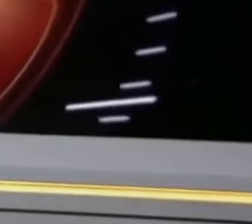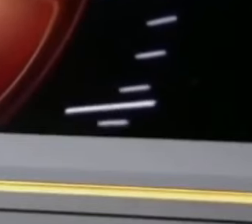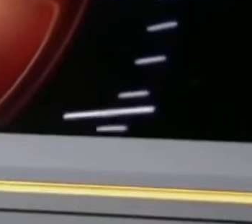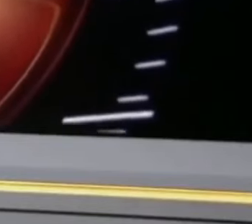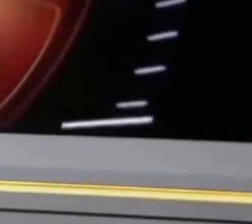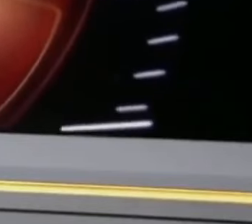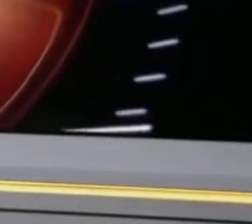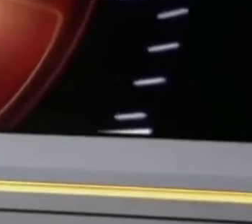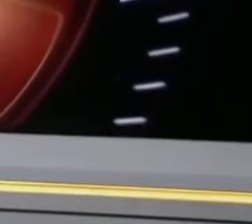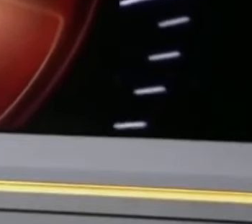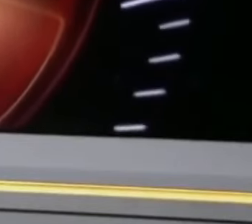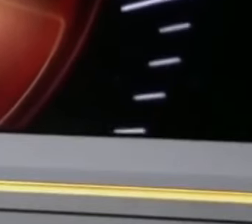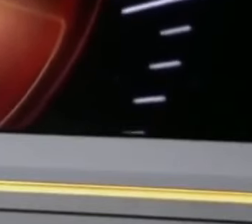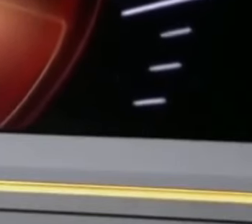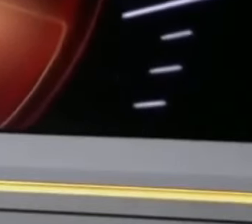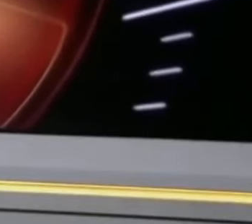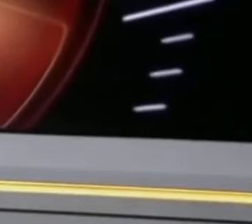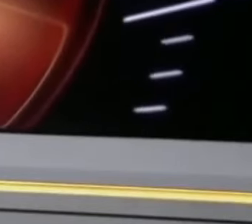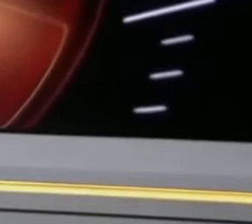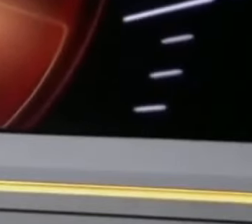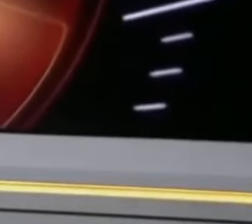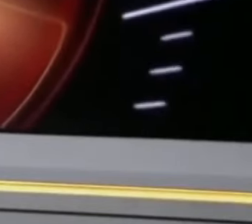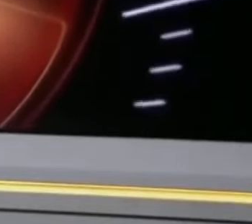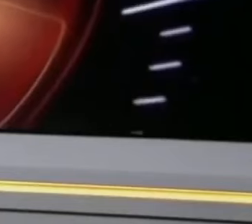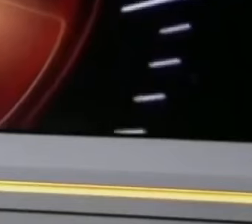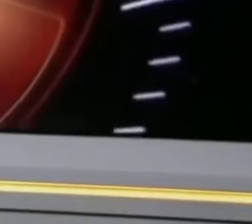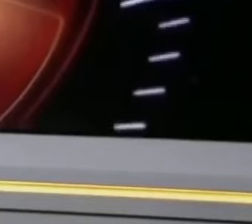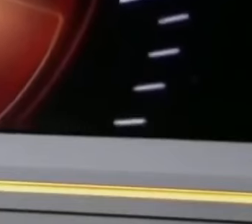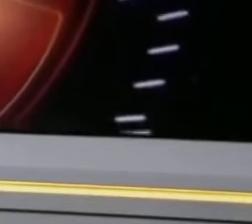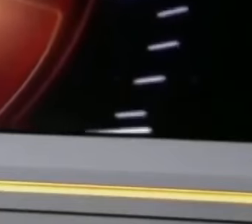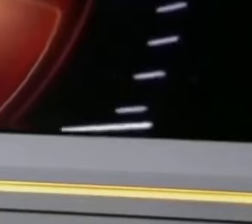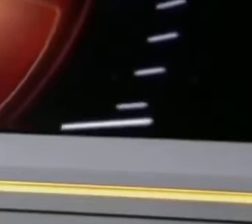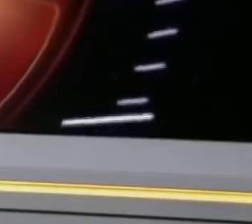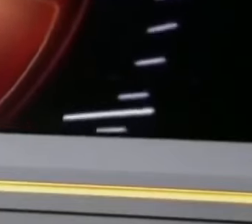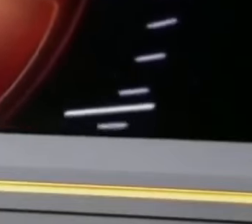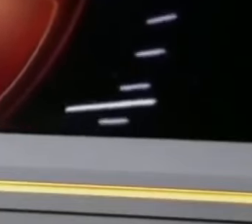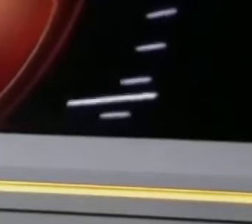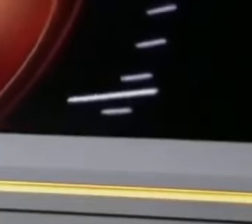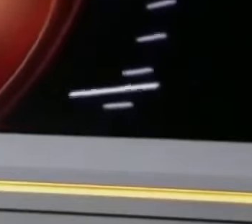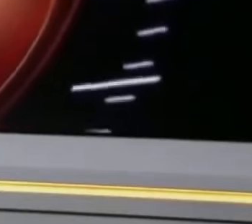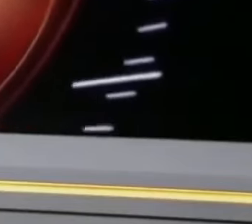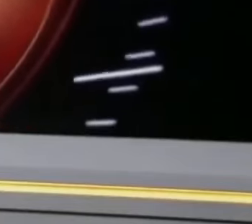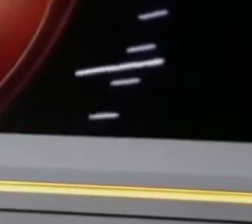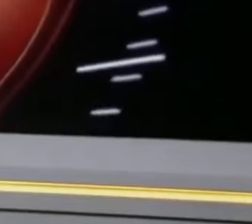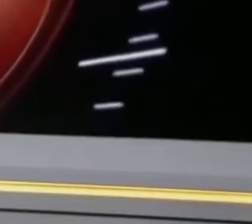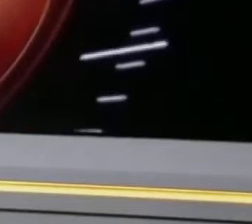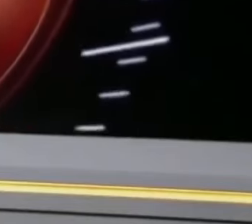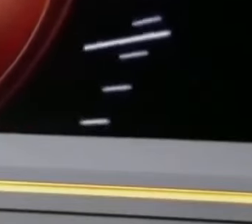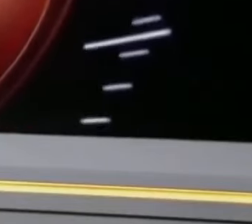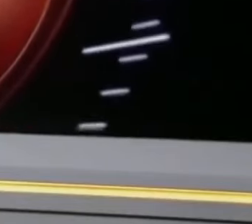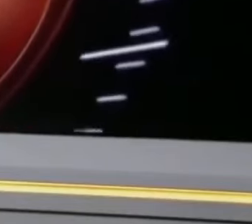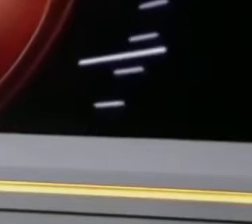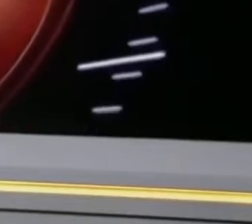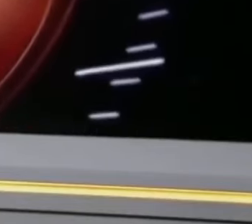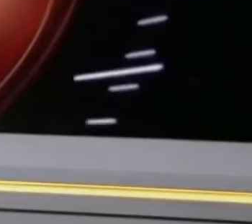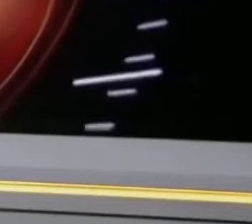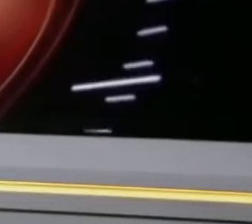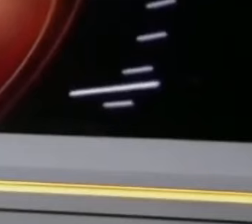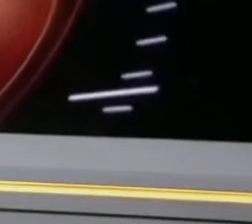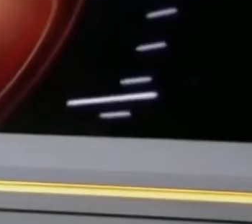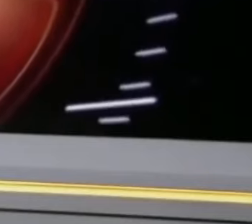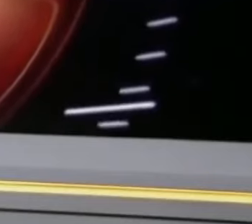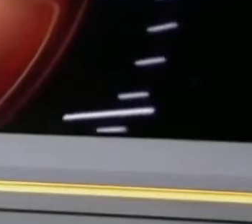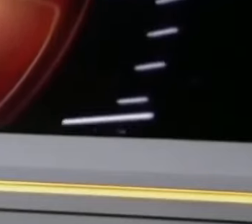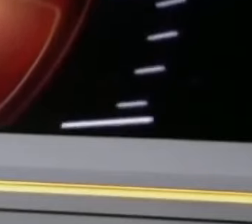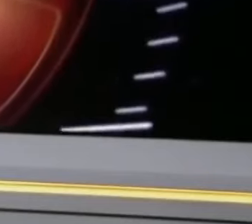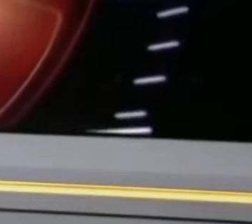The Mexican president Andrés Manuel López Obrador has denounced the murder of the candidate for mayor of the municipality of La Concordia in the state of